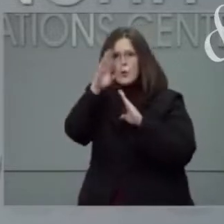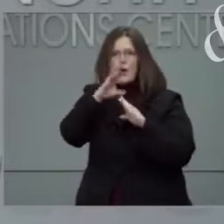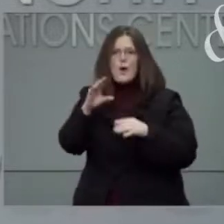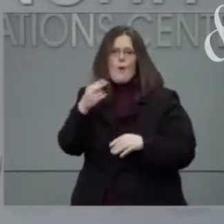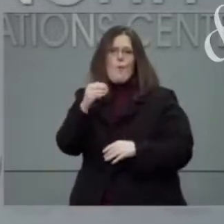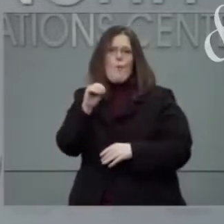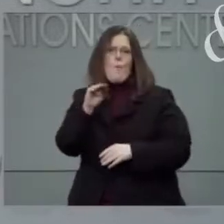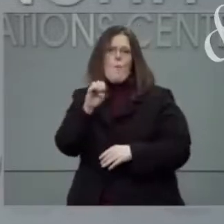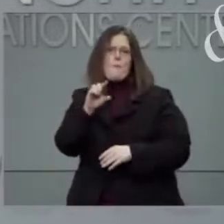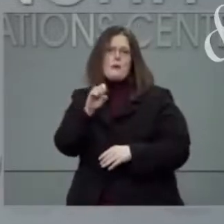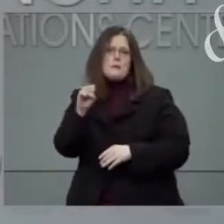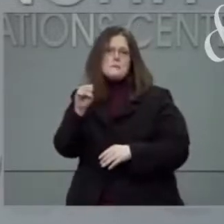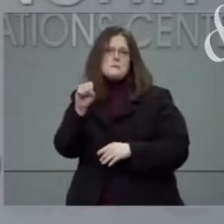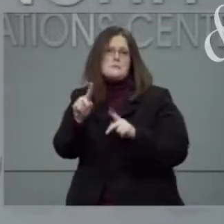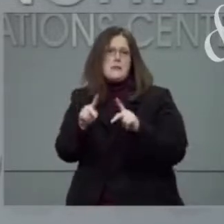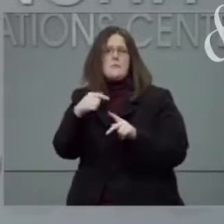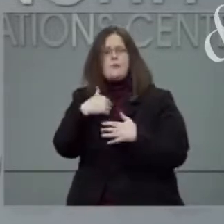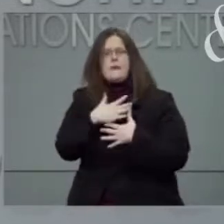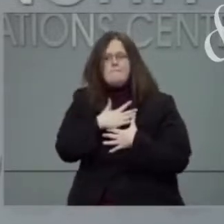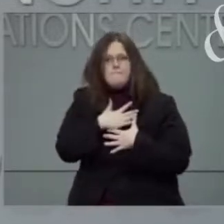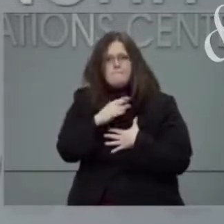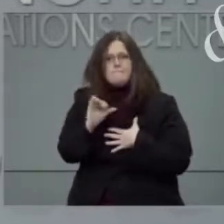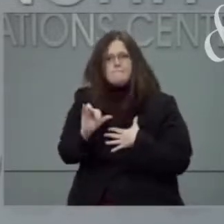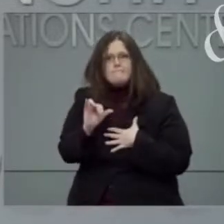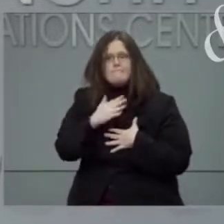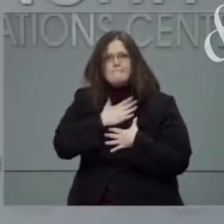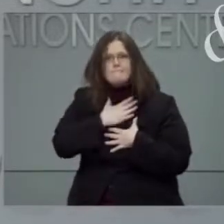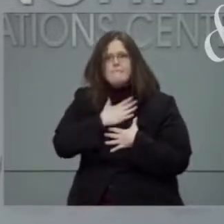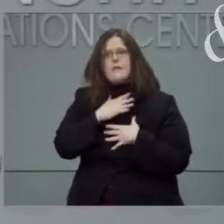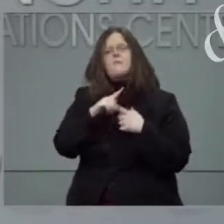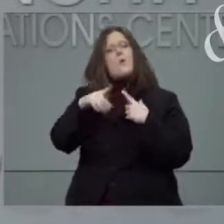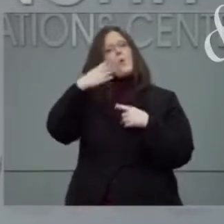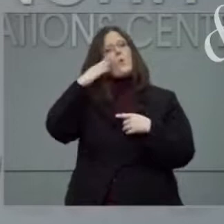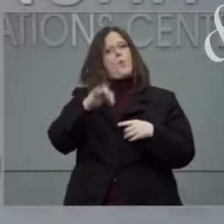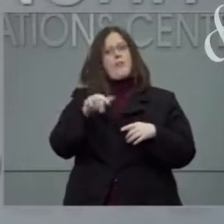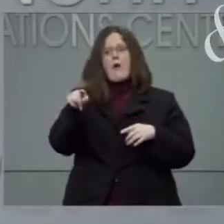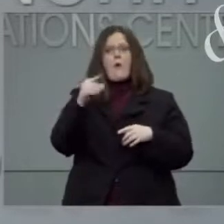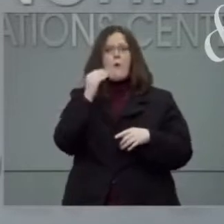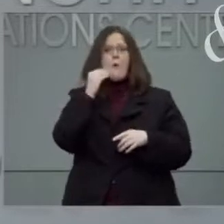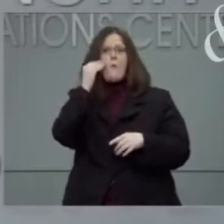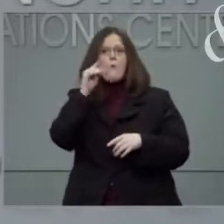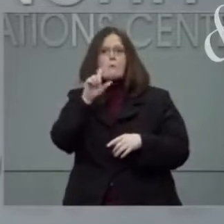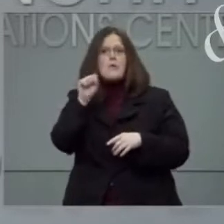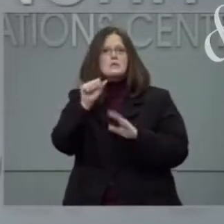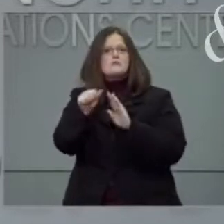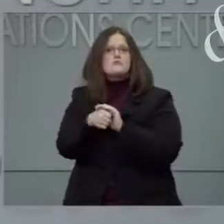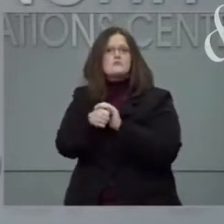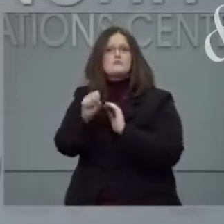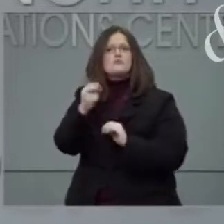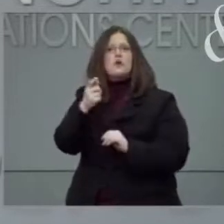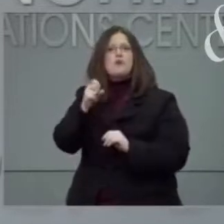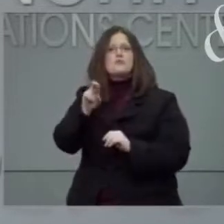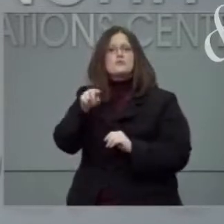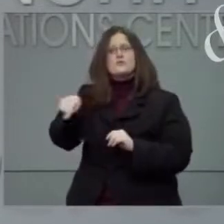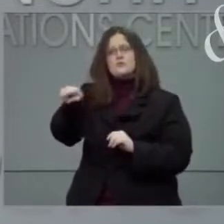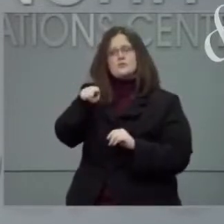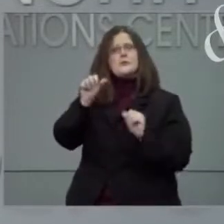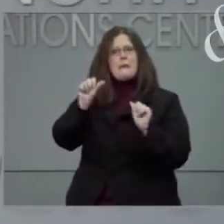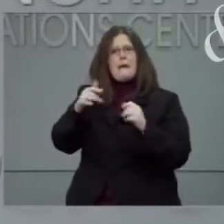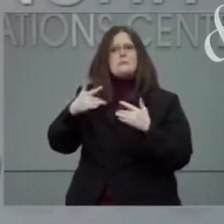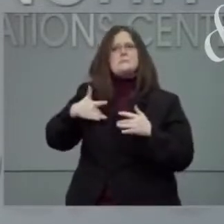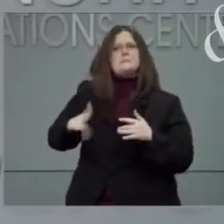that people who live in congregate settings have a higher risk of getting and